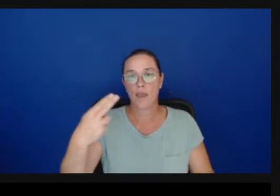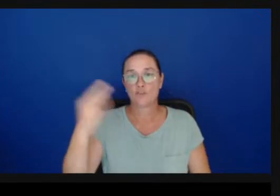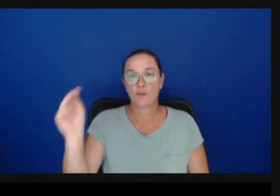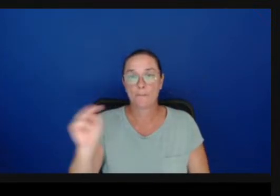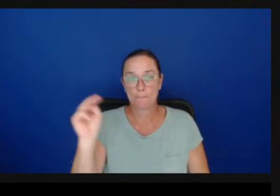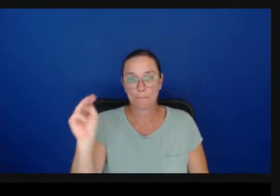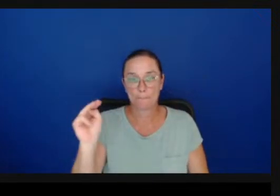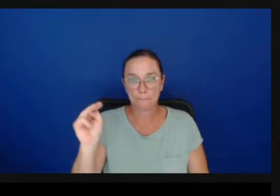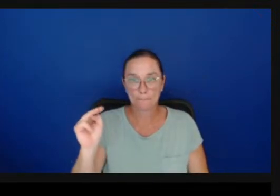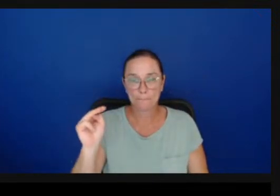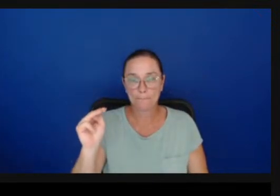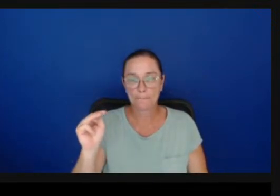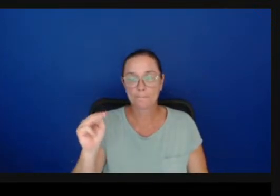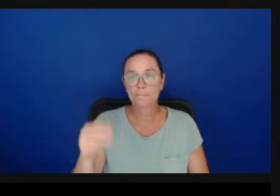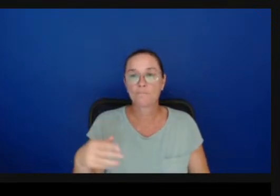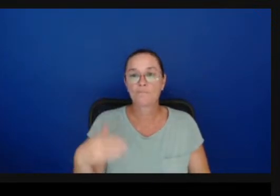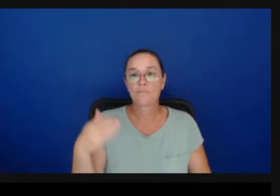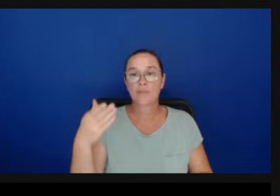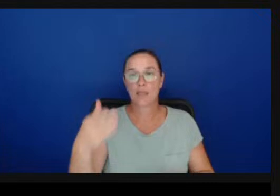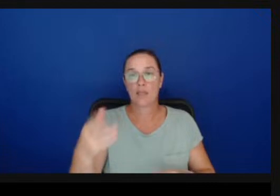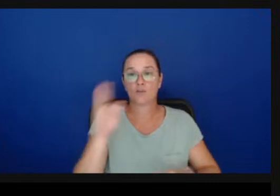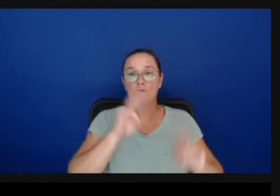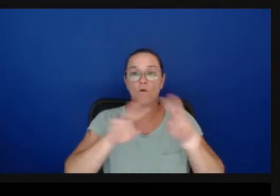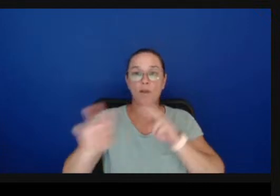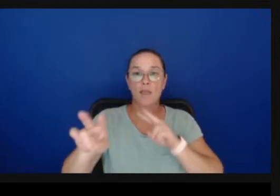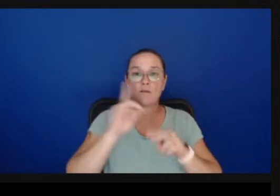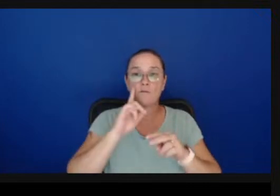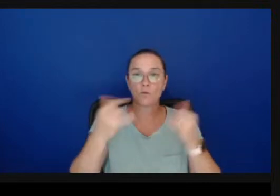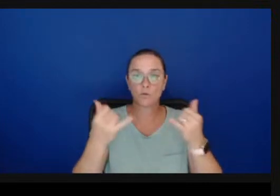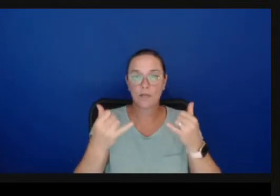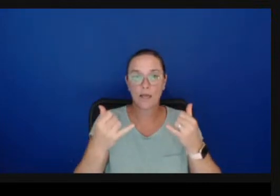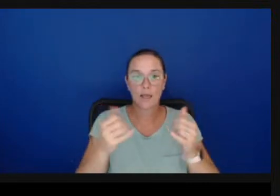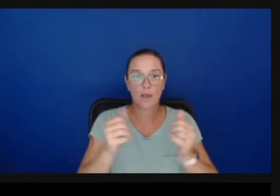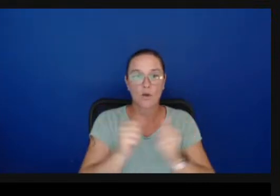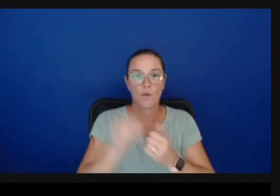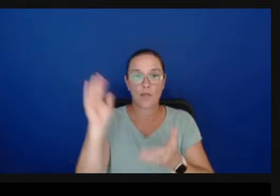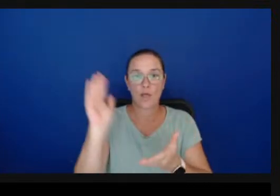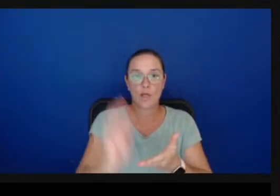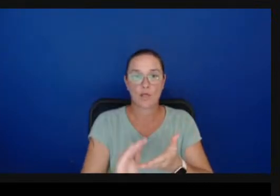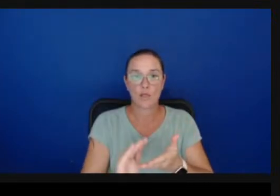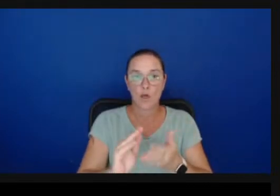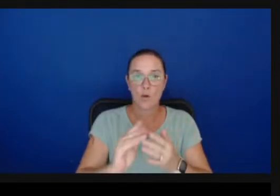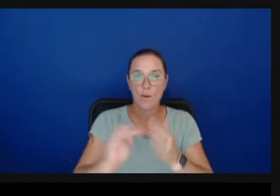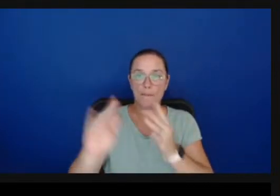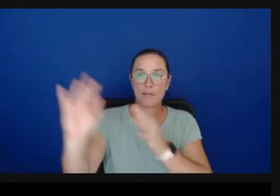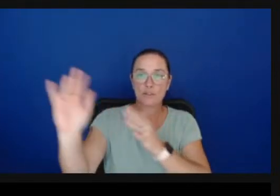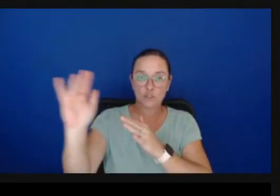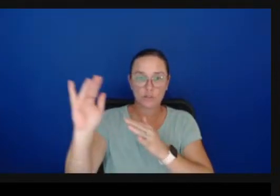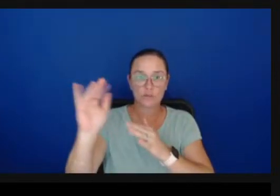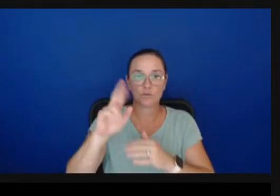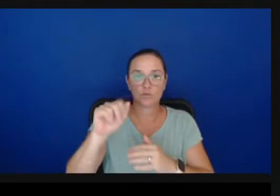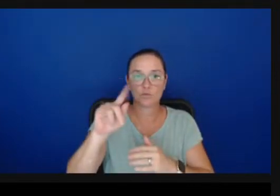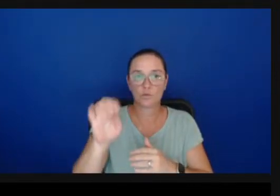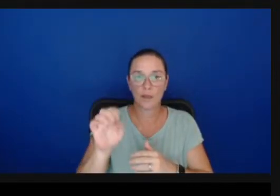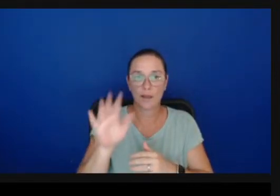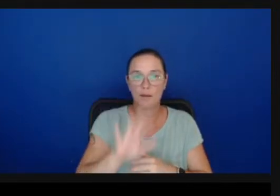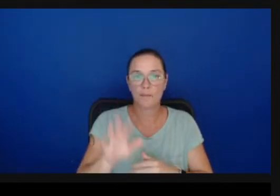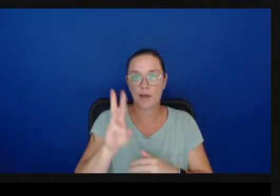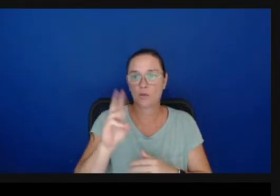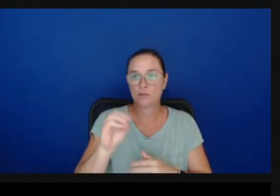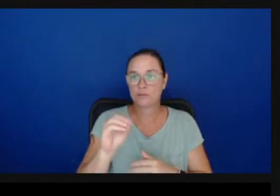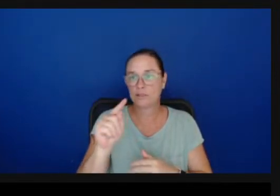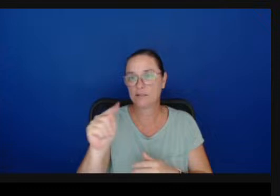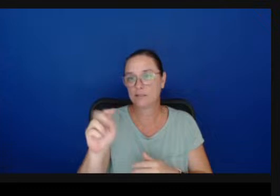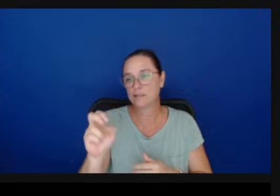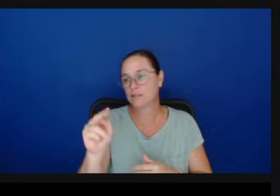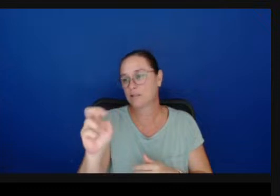And here is the forecast for today with a very low emission rate of around 60 tons per day coming from